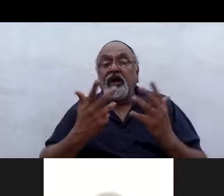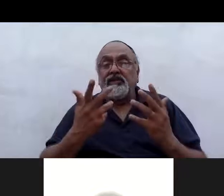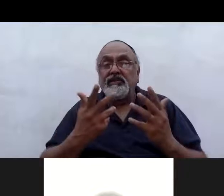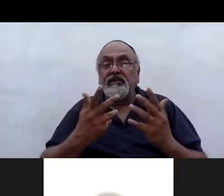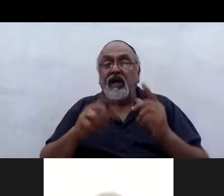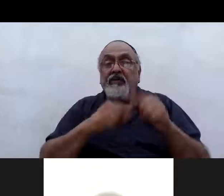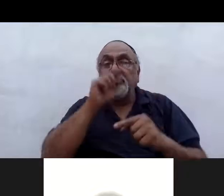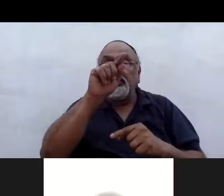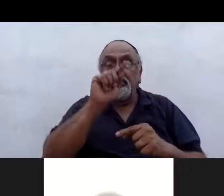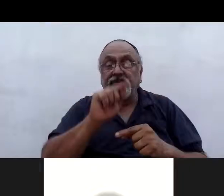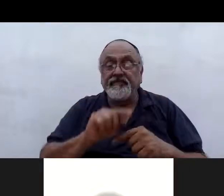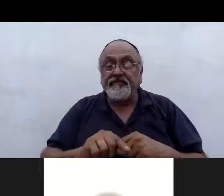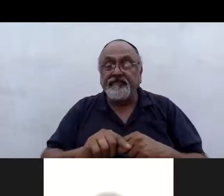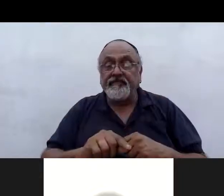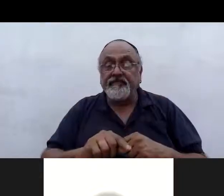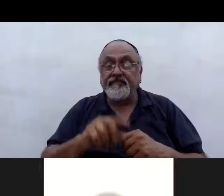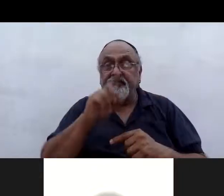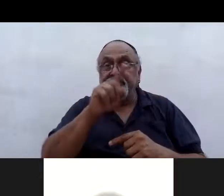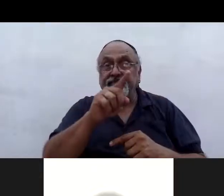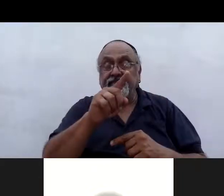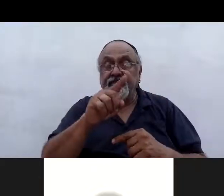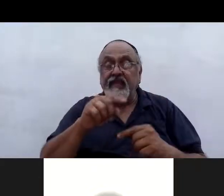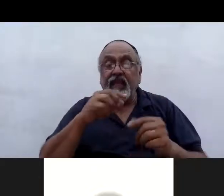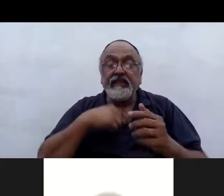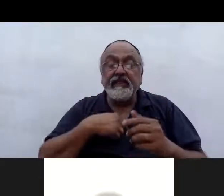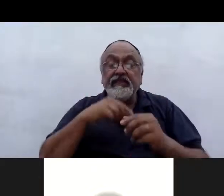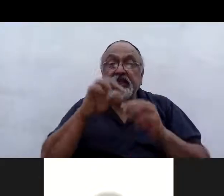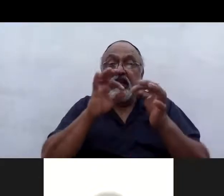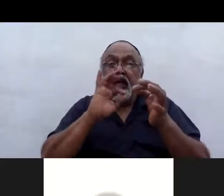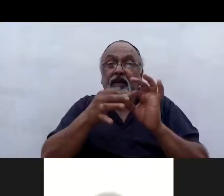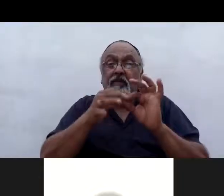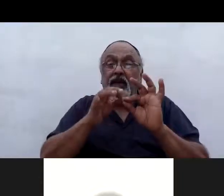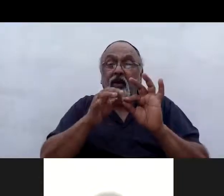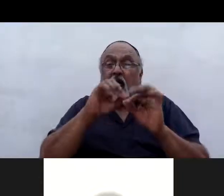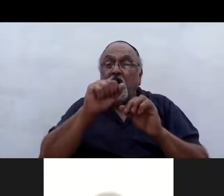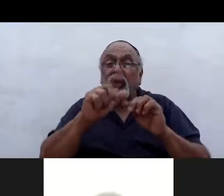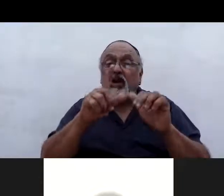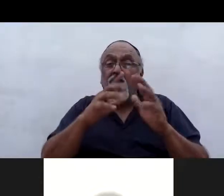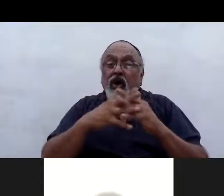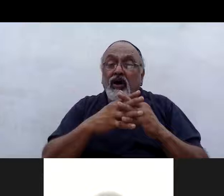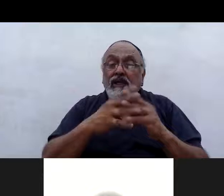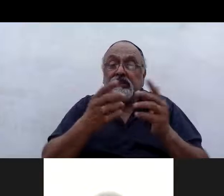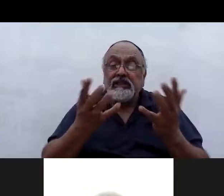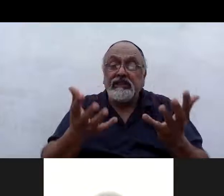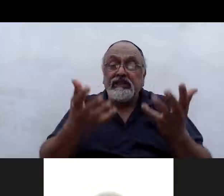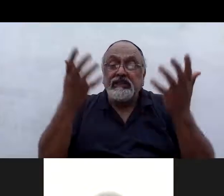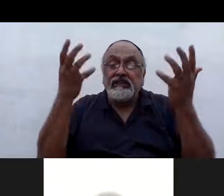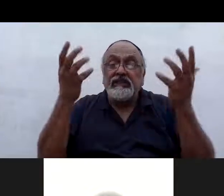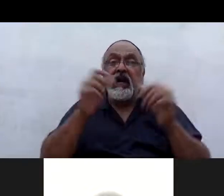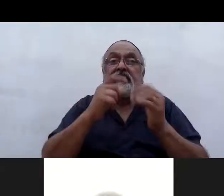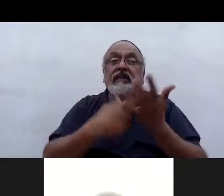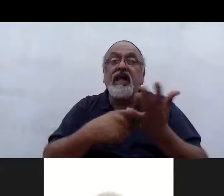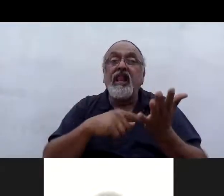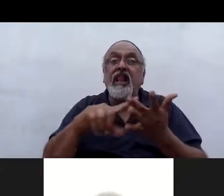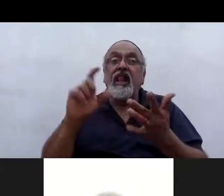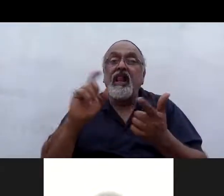will be answered. The interpretation, they do the interpretation of a given law. For instance, let's say Article 19.